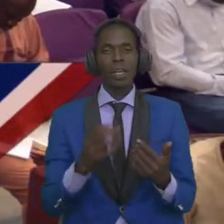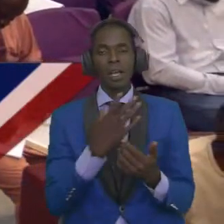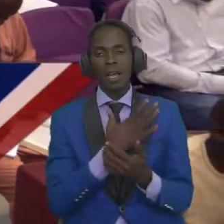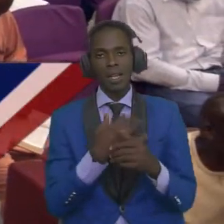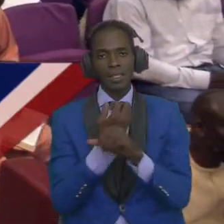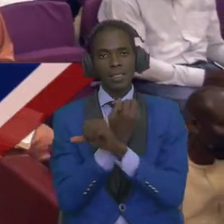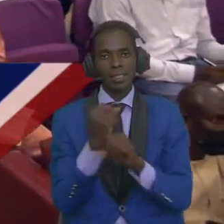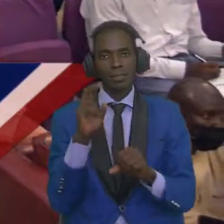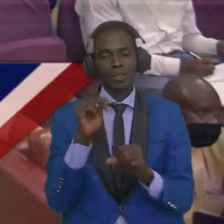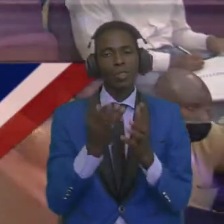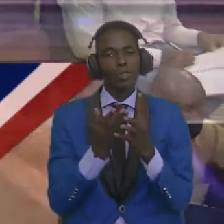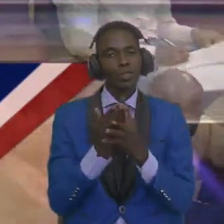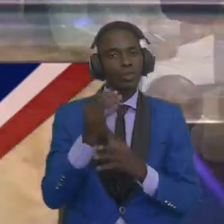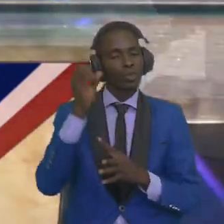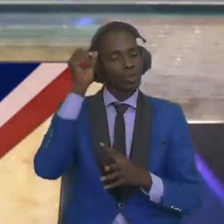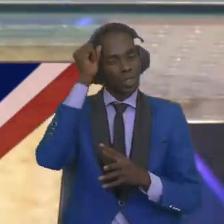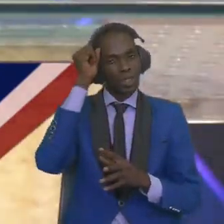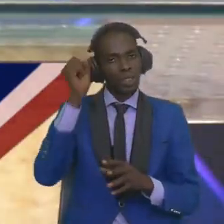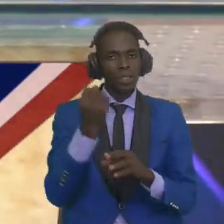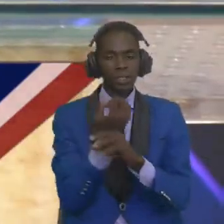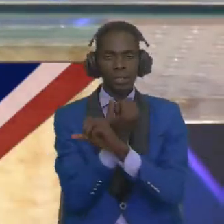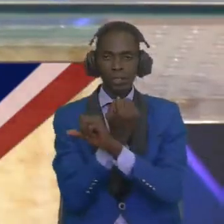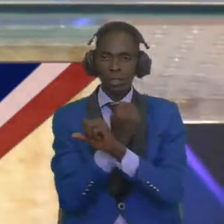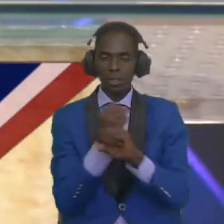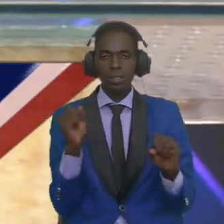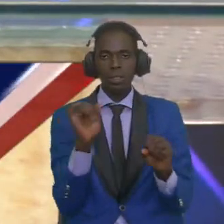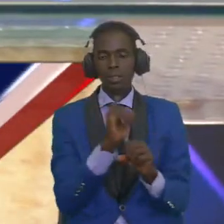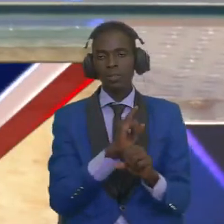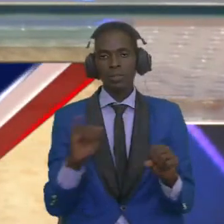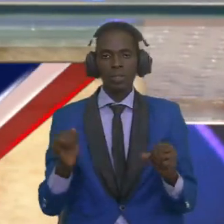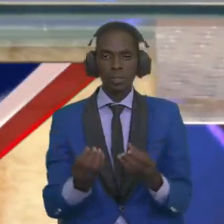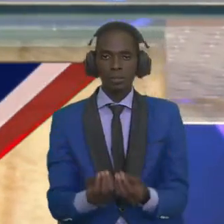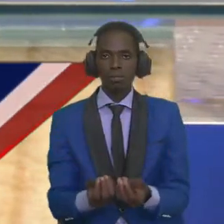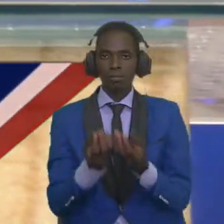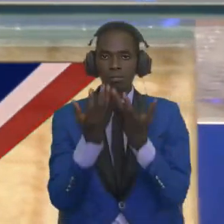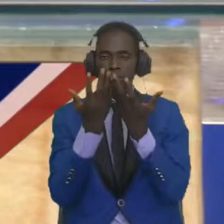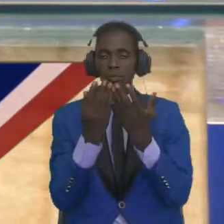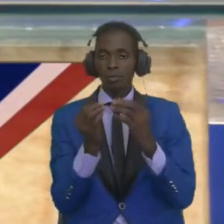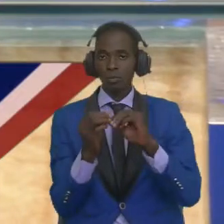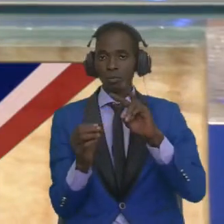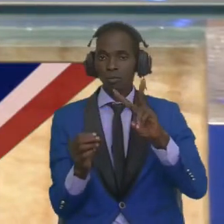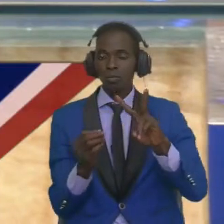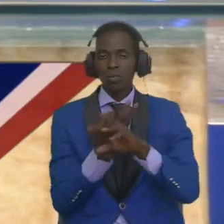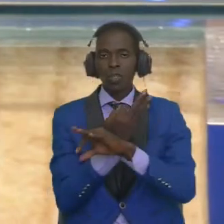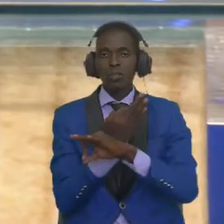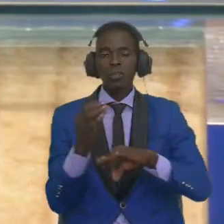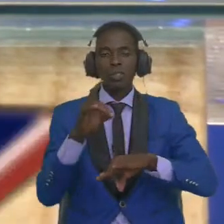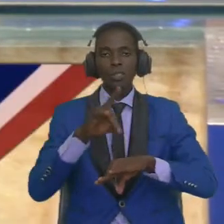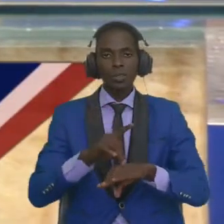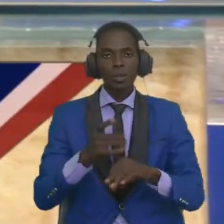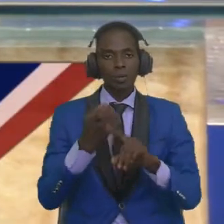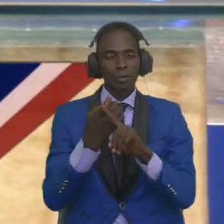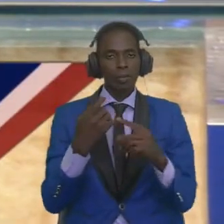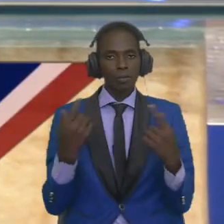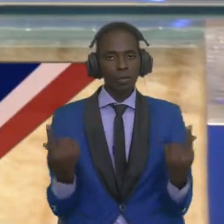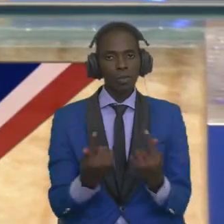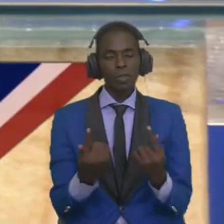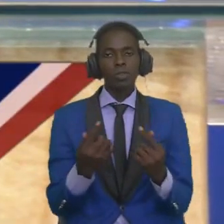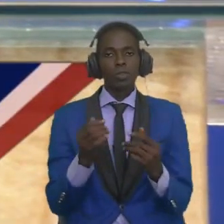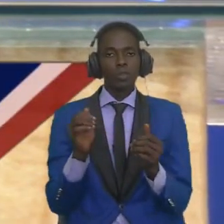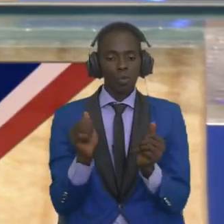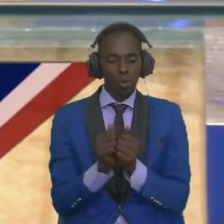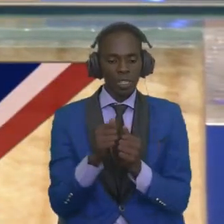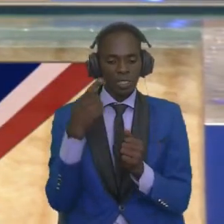through his redemptive sacrifice. Number two, freedom from sin for the redeemed